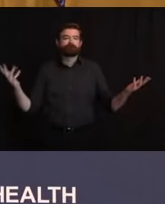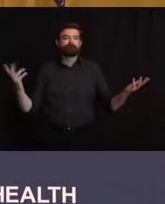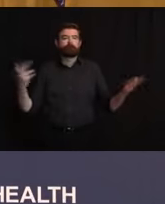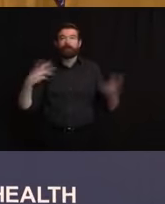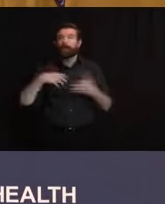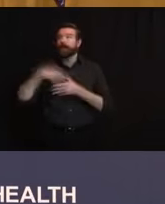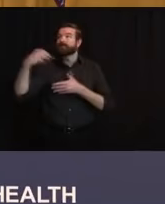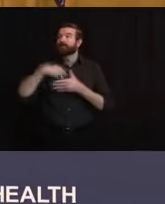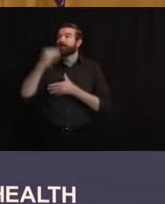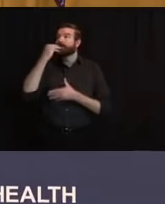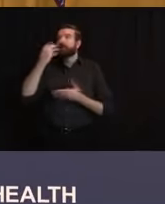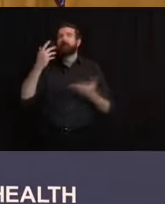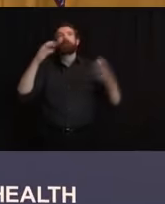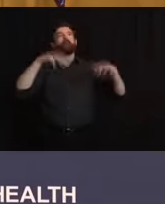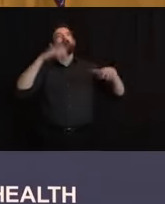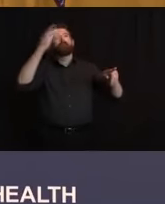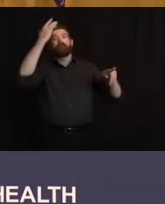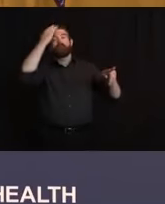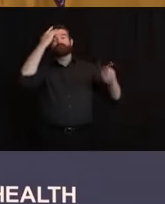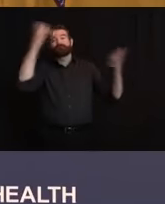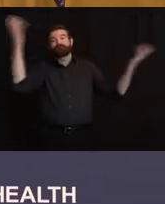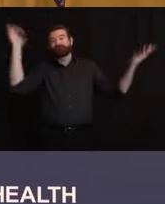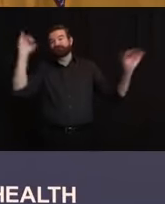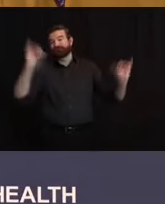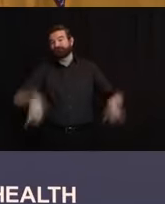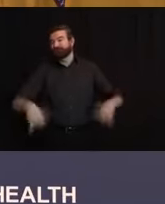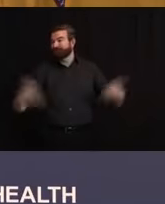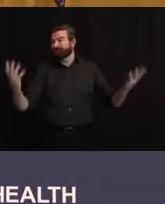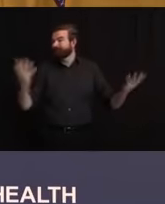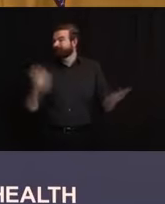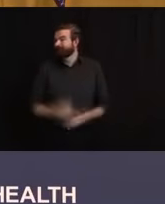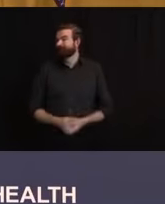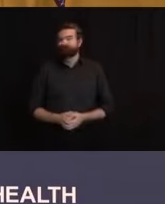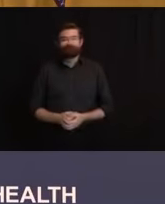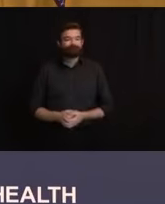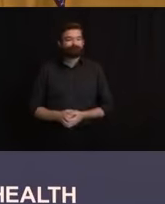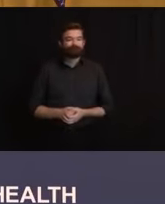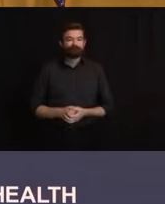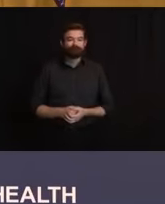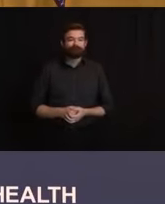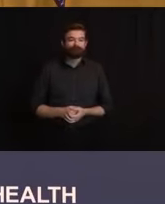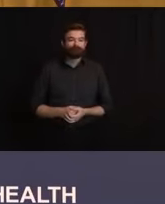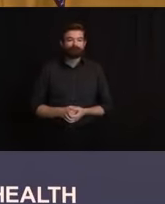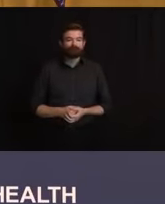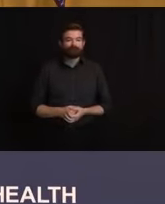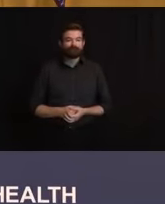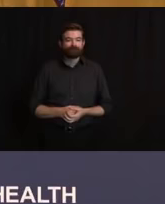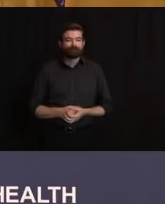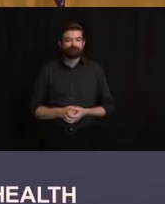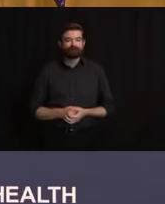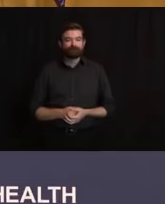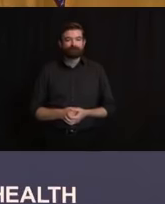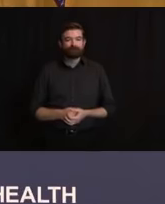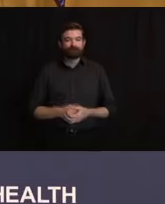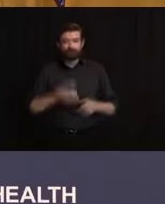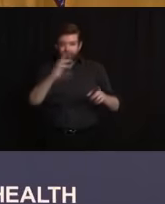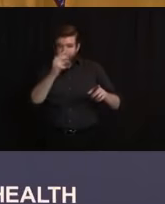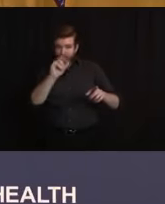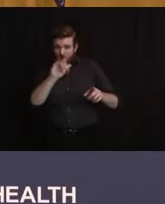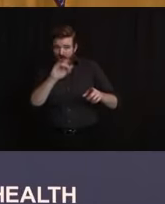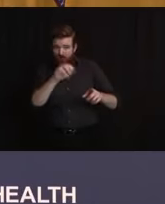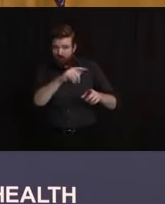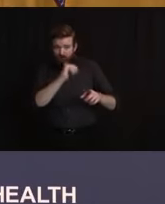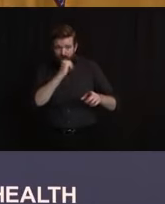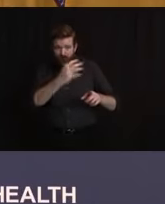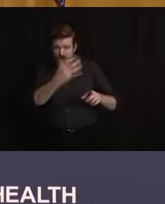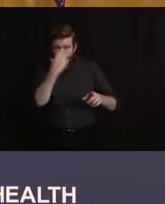you. Charlie, don't be mad at me if I've got nothing new in Oprah, but I don't. But I do promise you that Matt or one of the team will follow up with you.